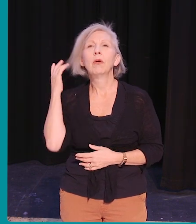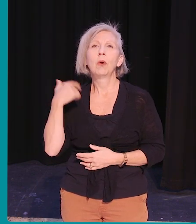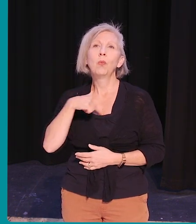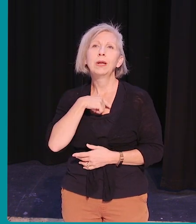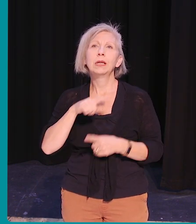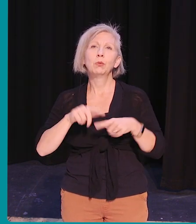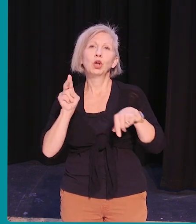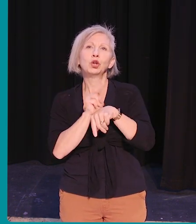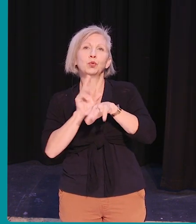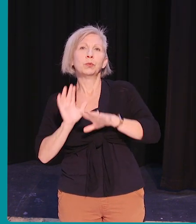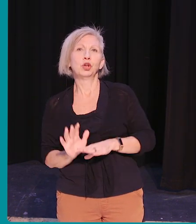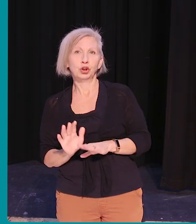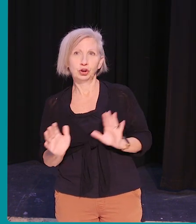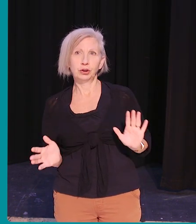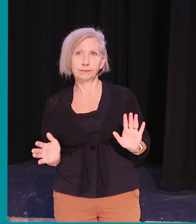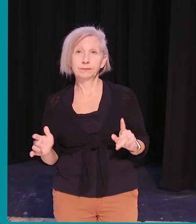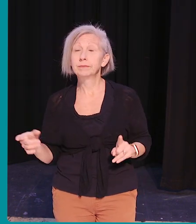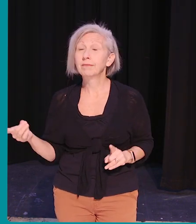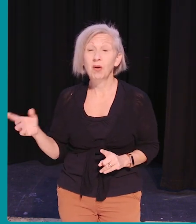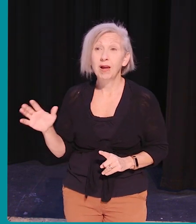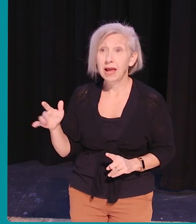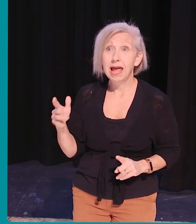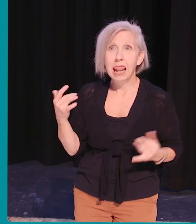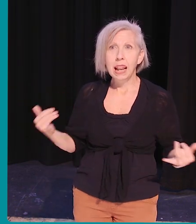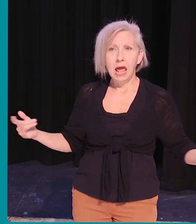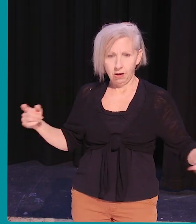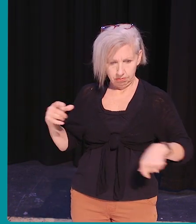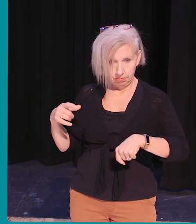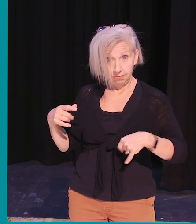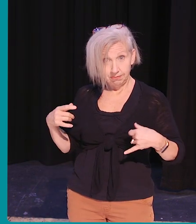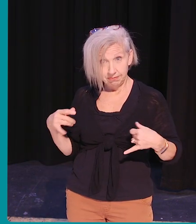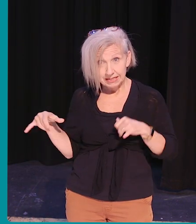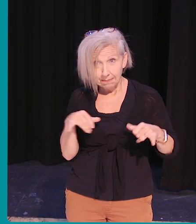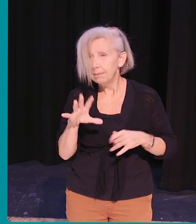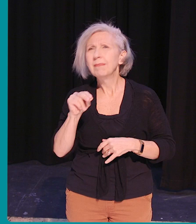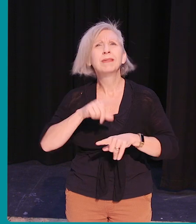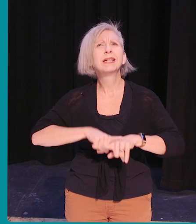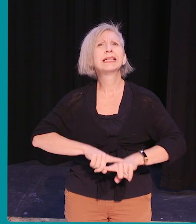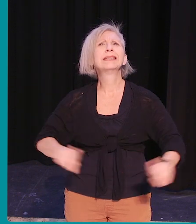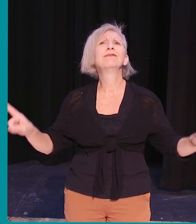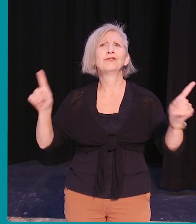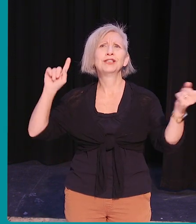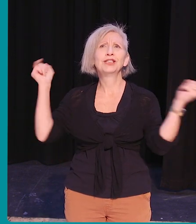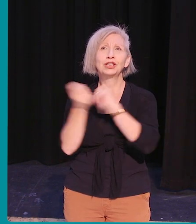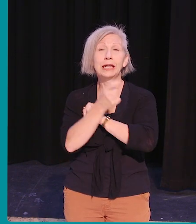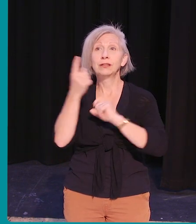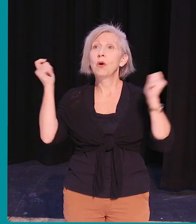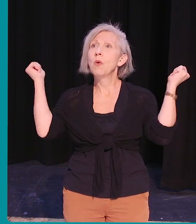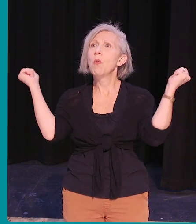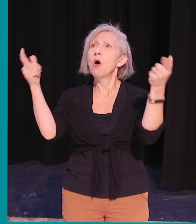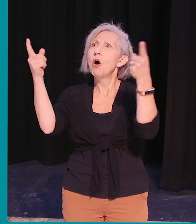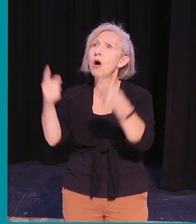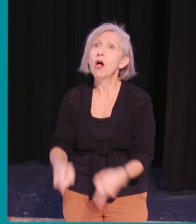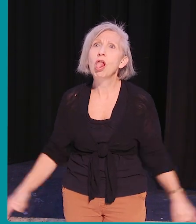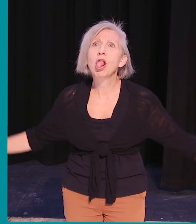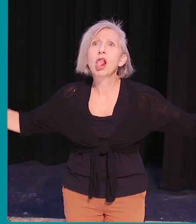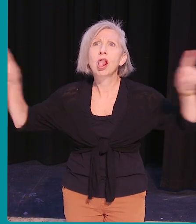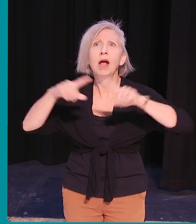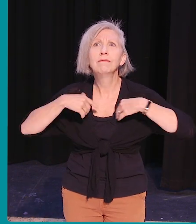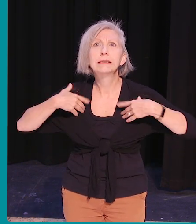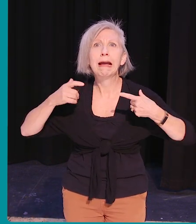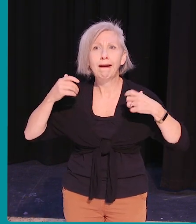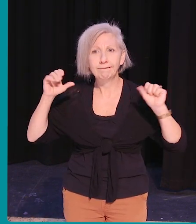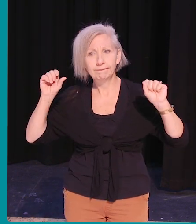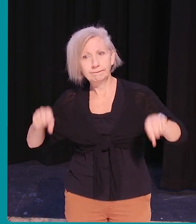lives down the street from you can publish, right? And so that's awesome, right? Because we're elevating all these voices that we never would have heard before, right?